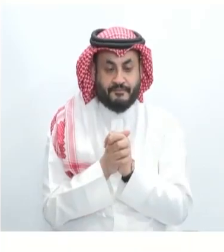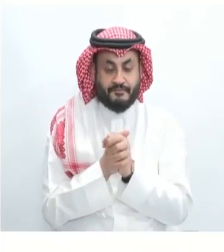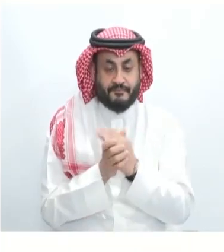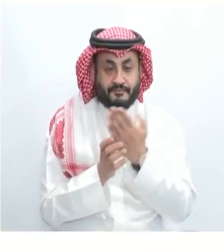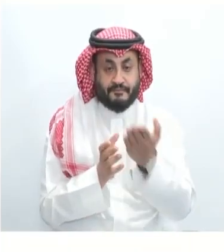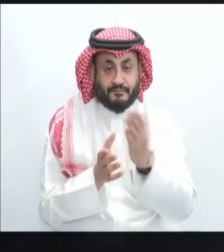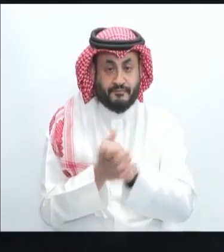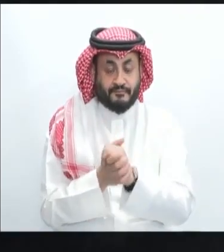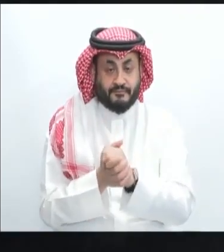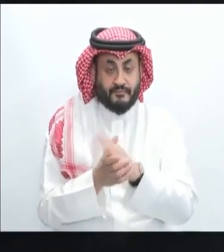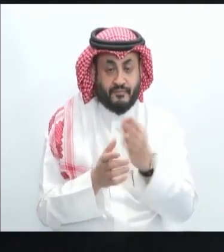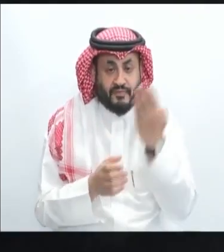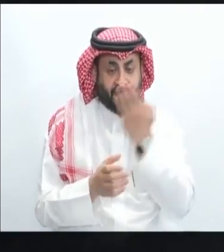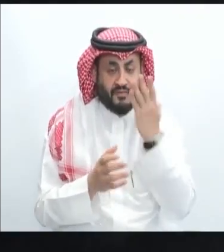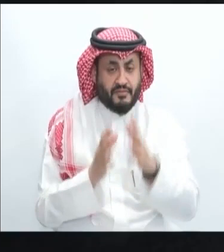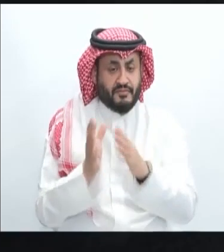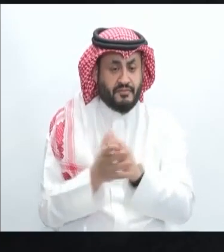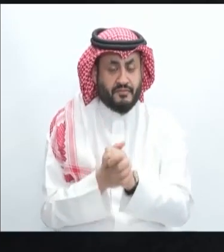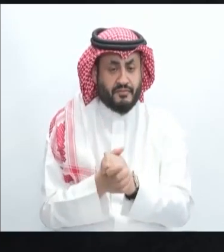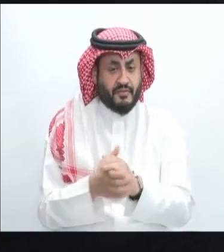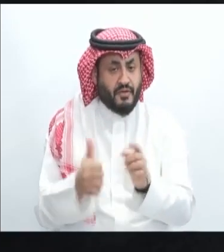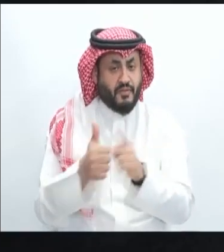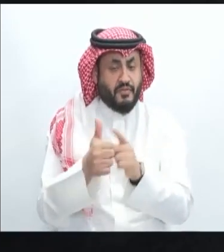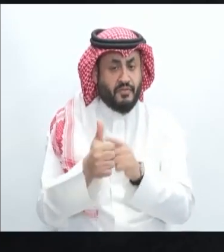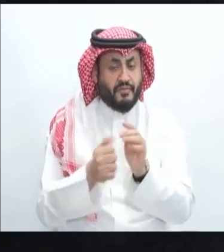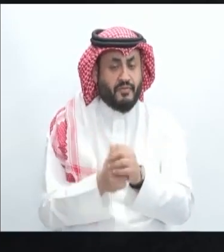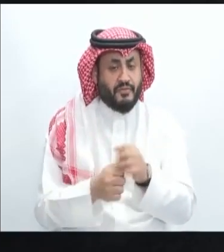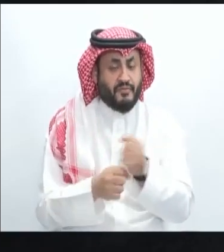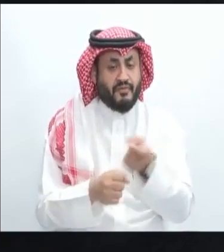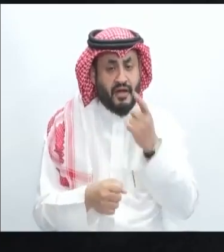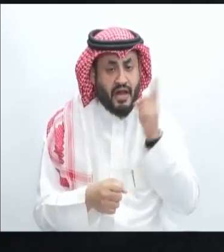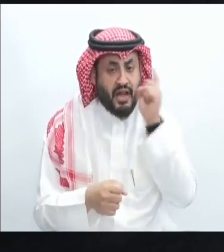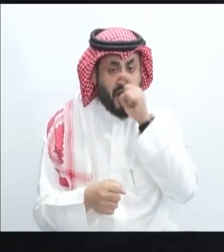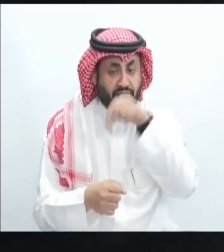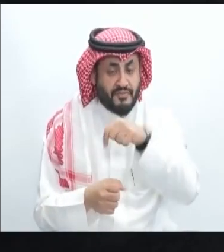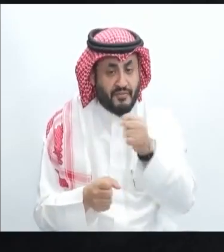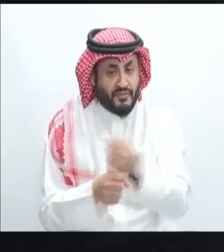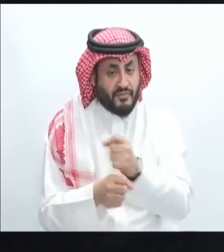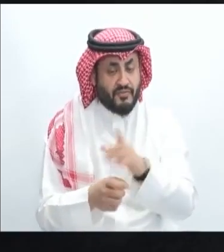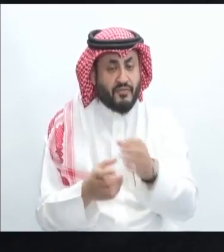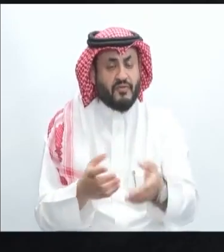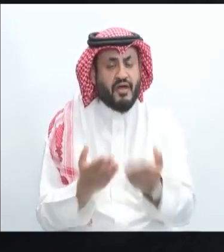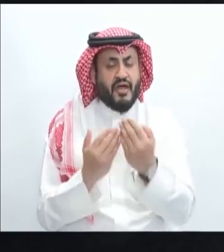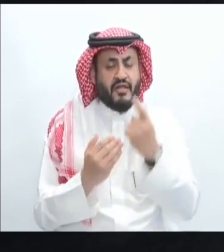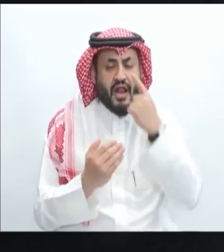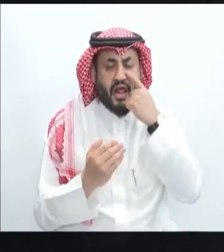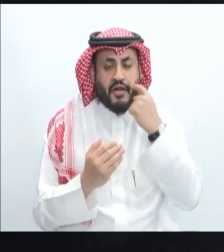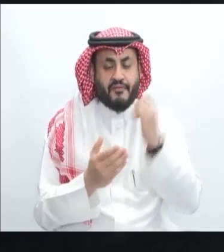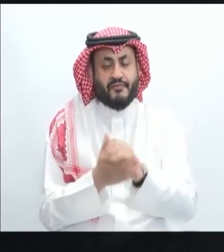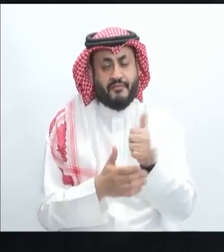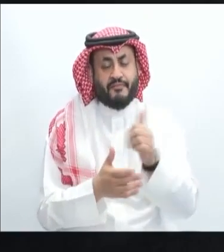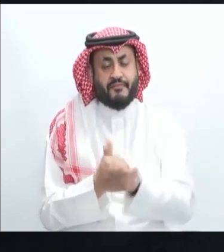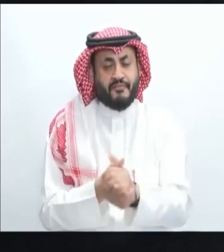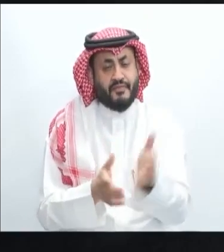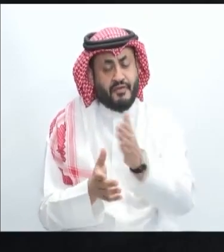So now we're going to read about the good things that we should do to have a healthy life, and also we're going to